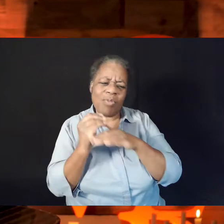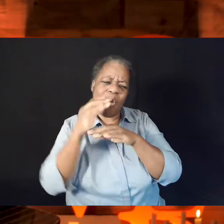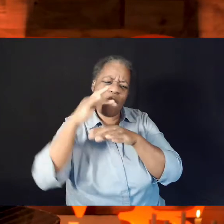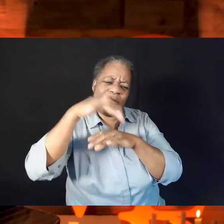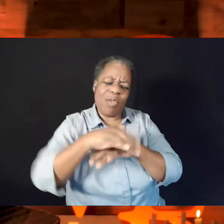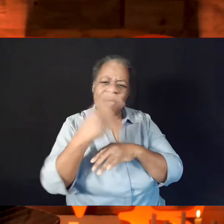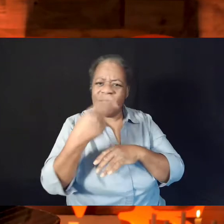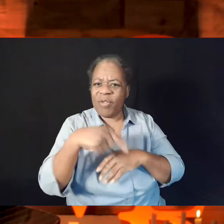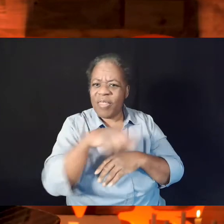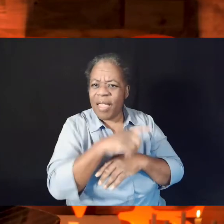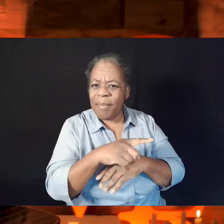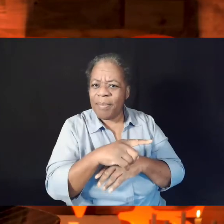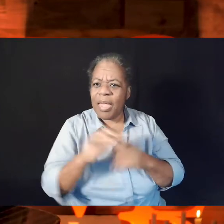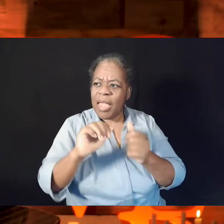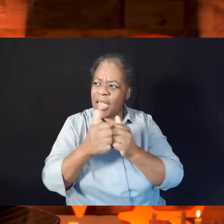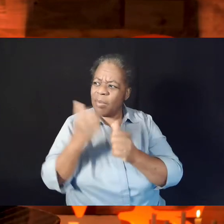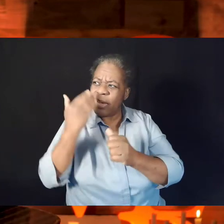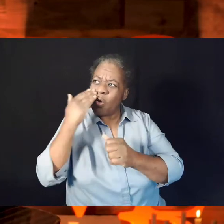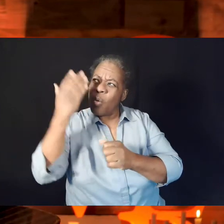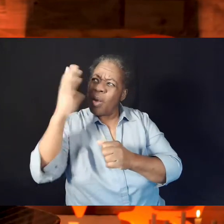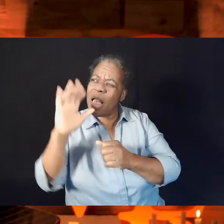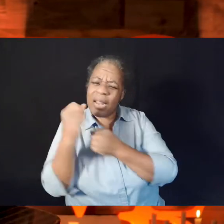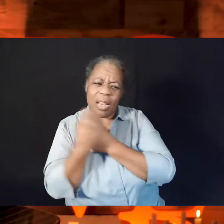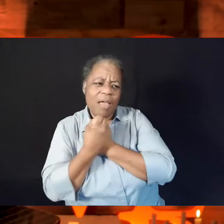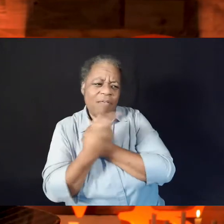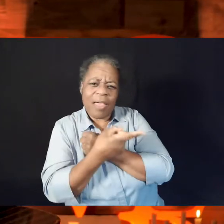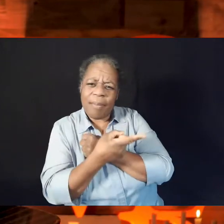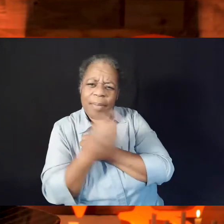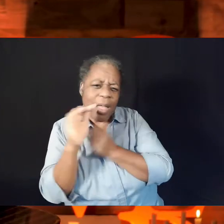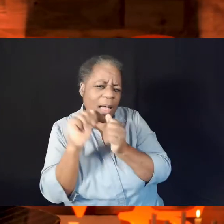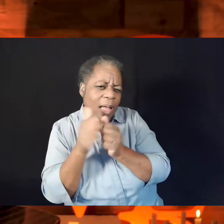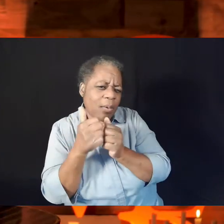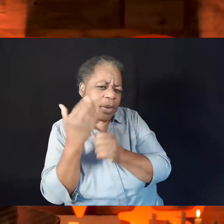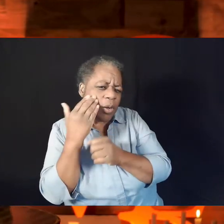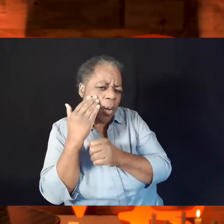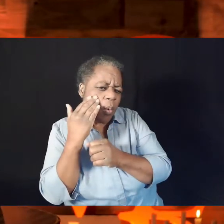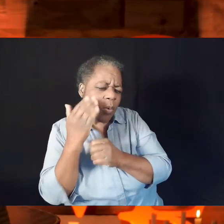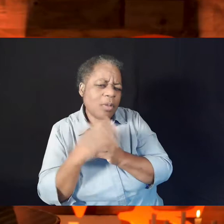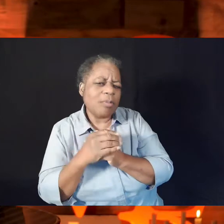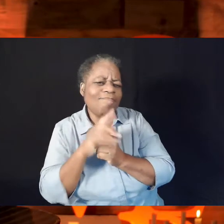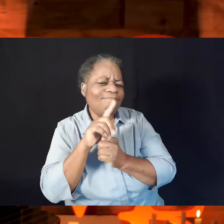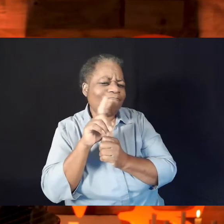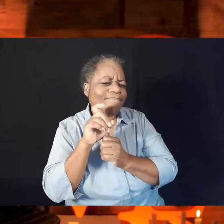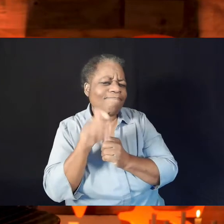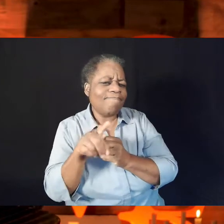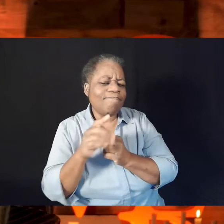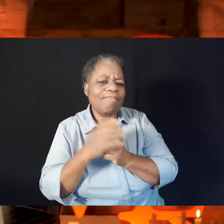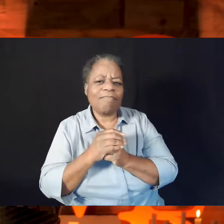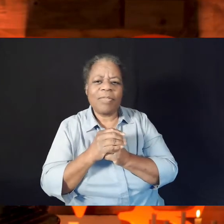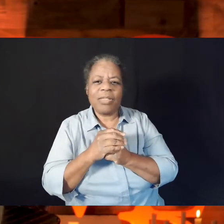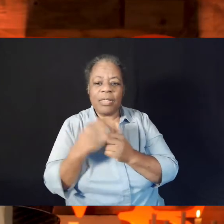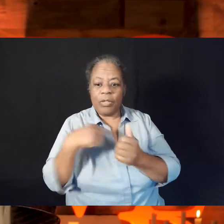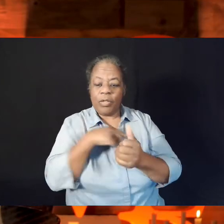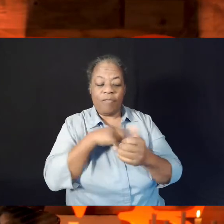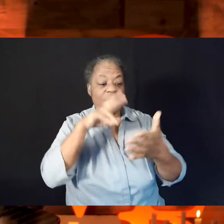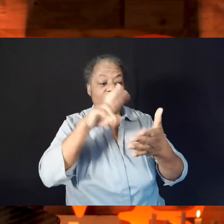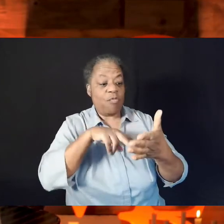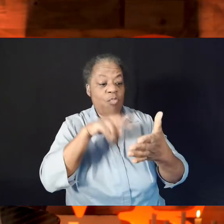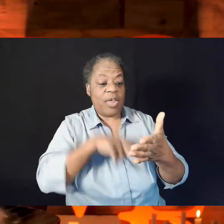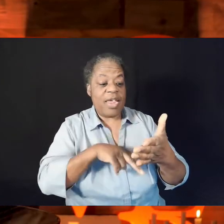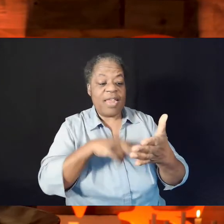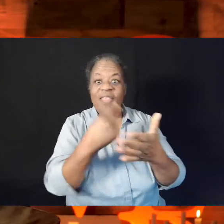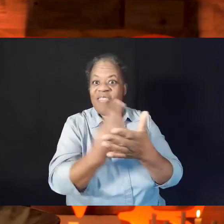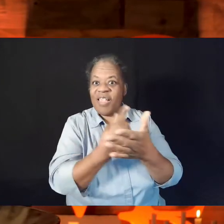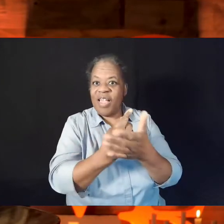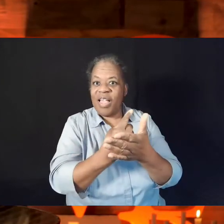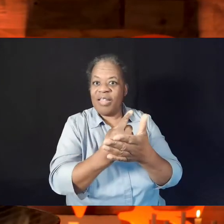know God loved them? And actually, it's a good question. In fact, if we read each of the gospel accounts of